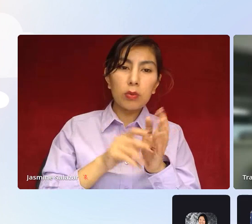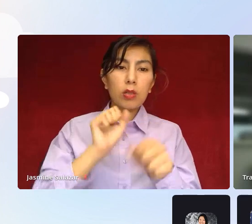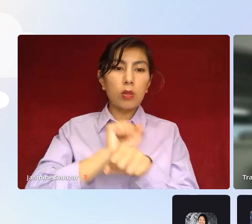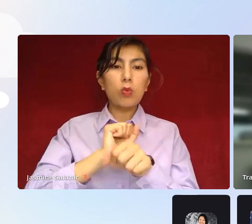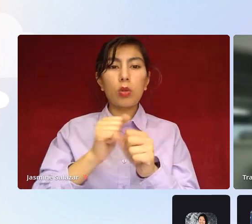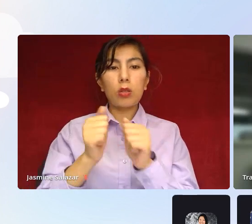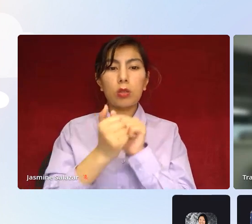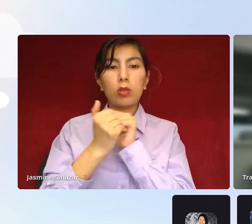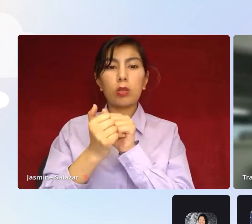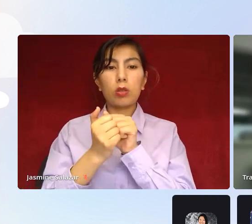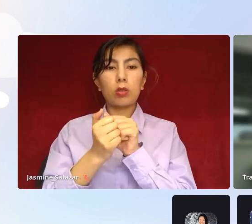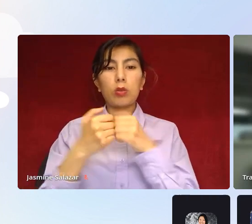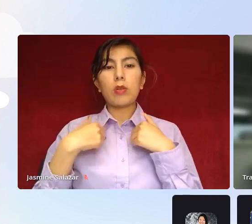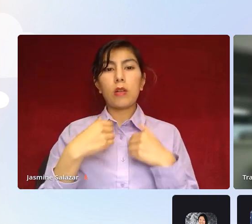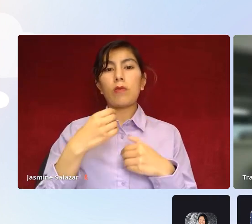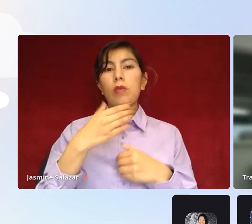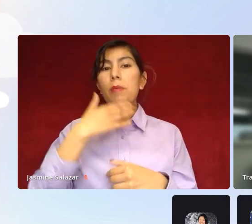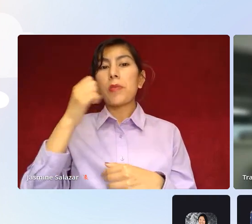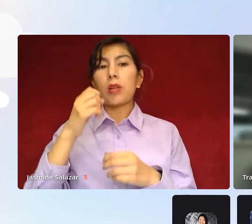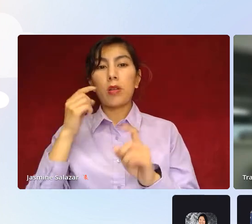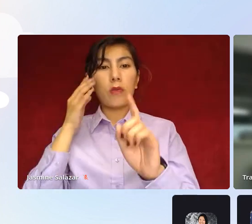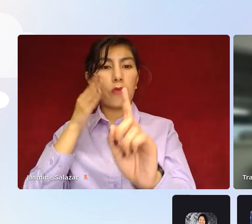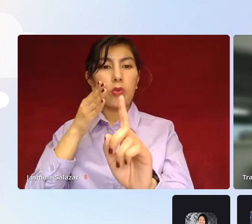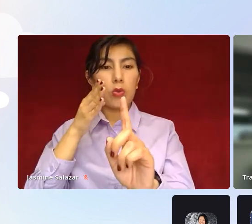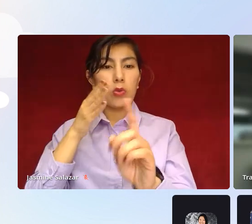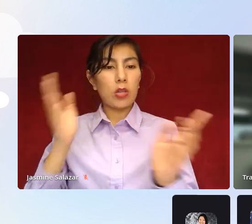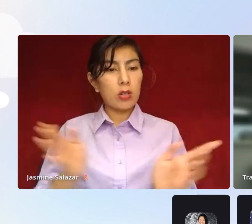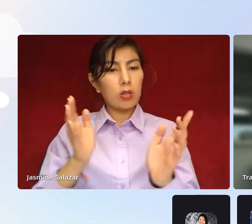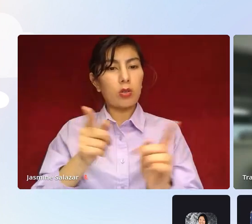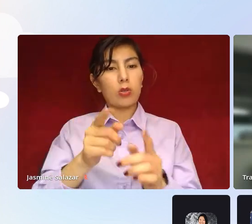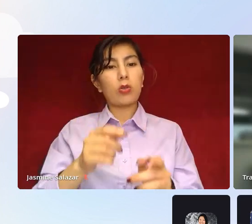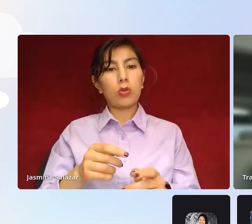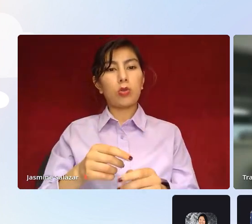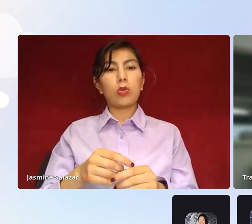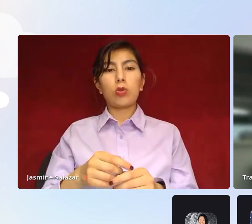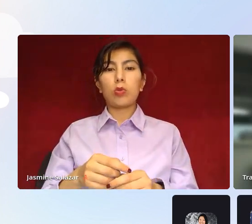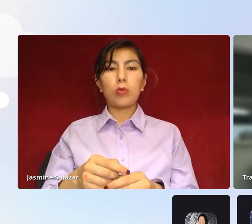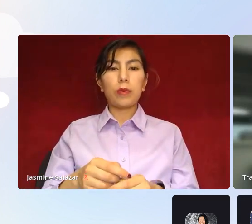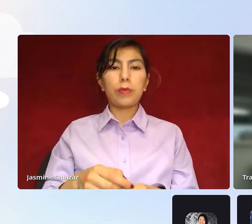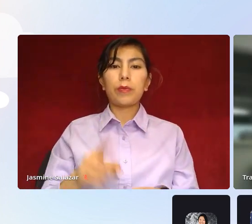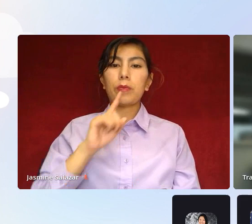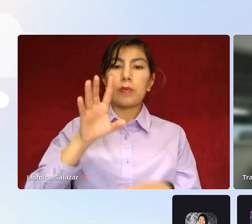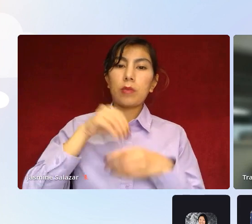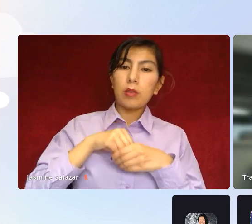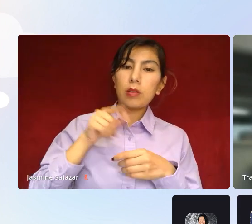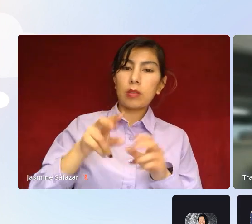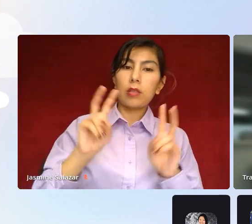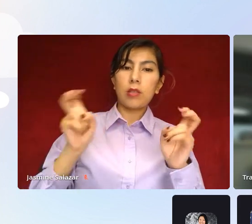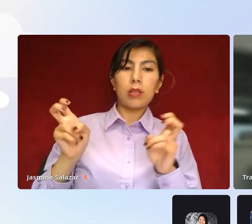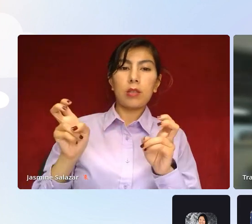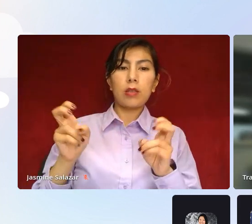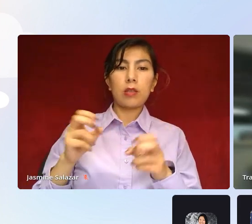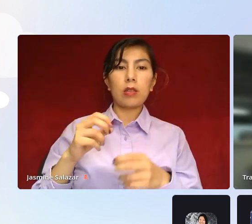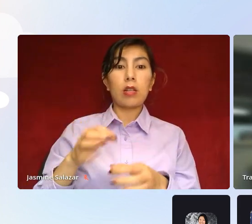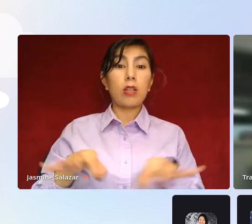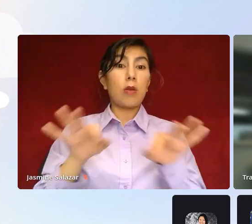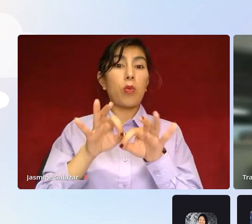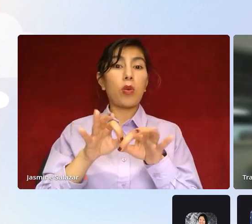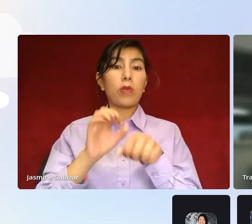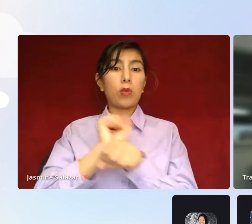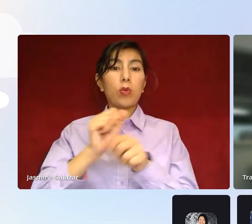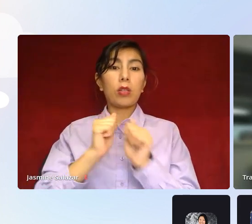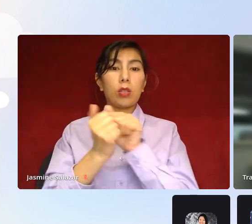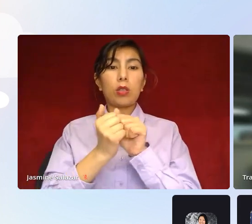brighter future. I urge each of us to embrace this year's theme and focus on the importance of working together to create systems that